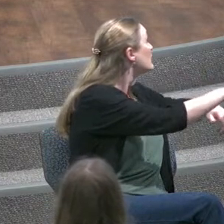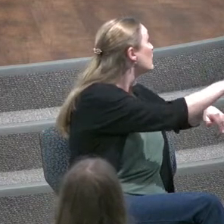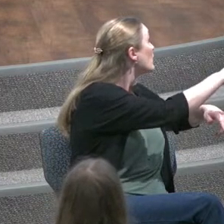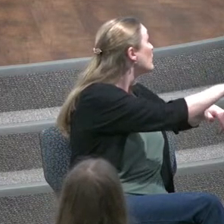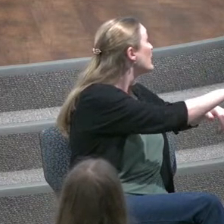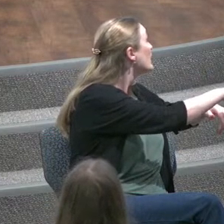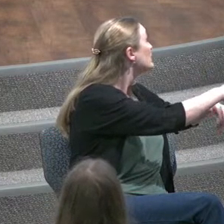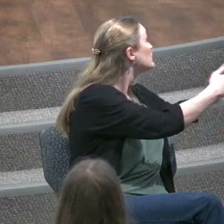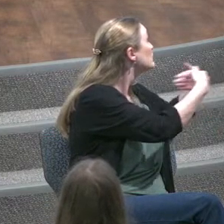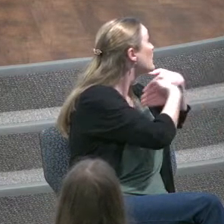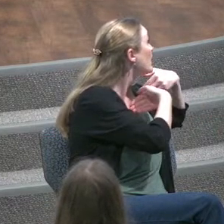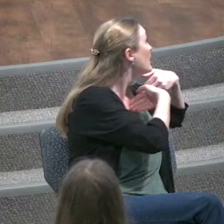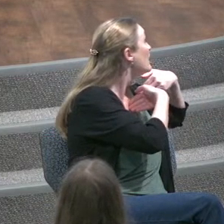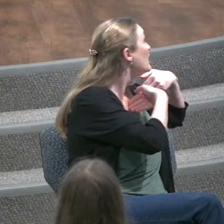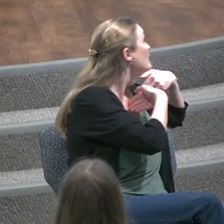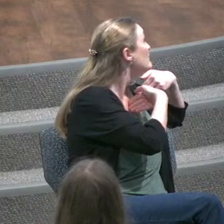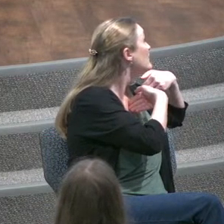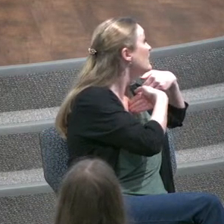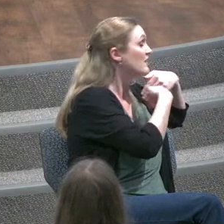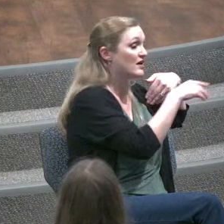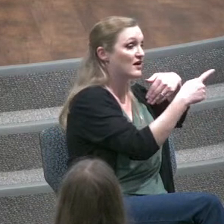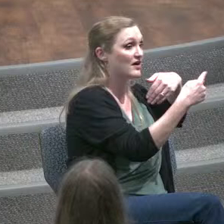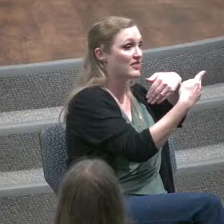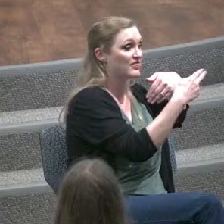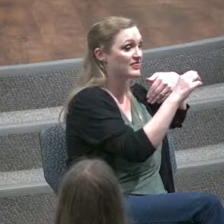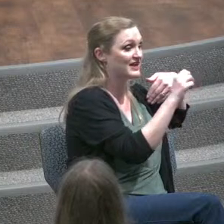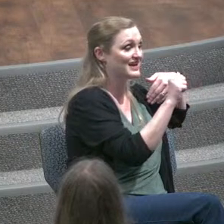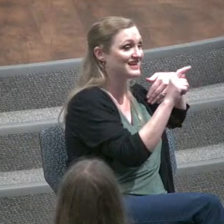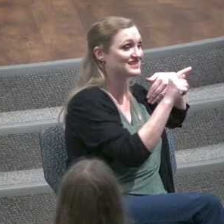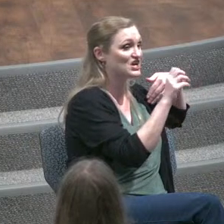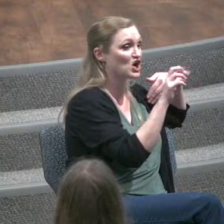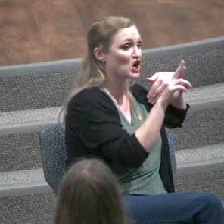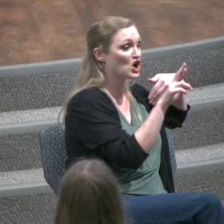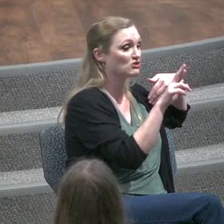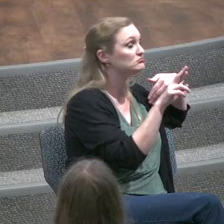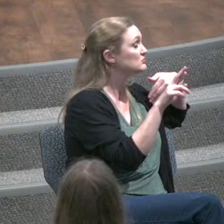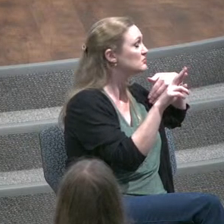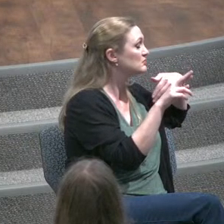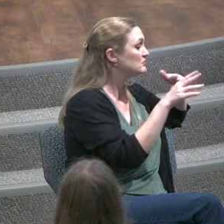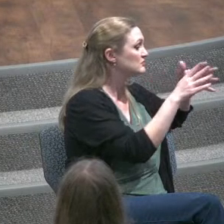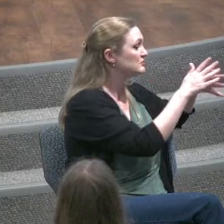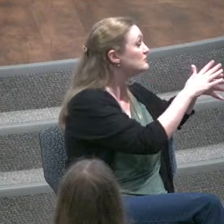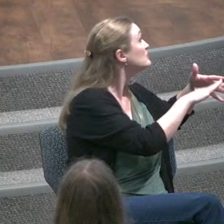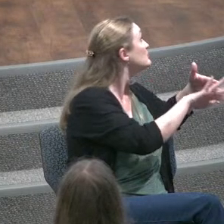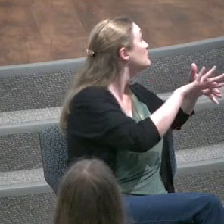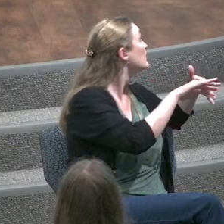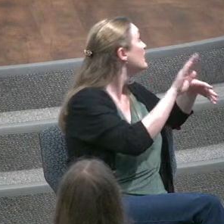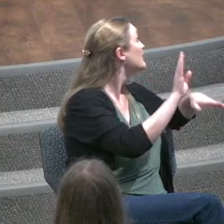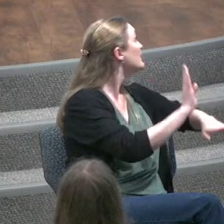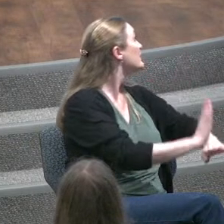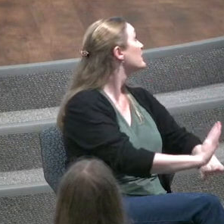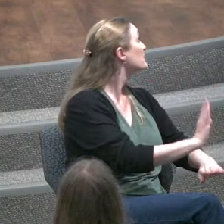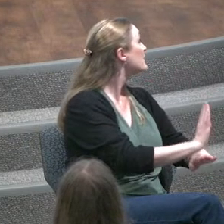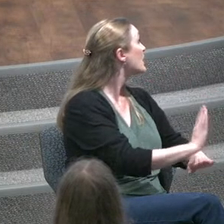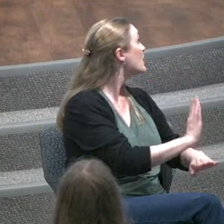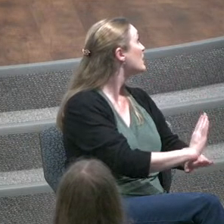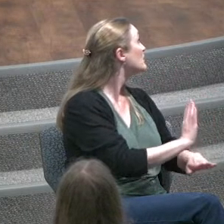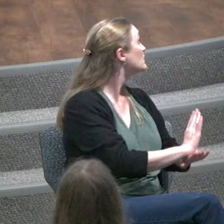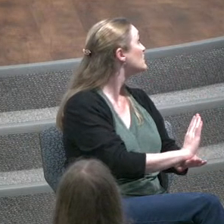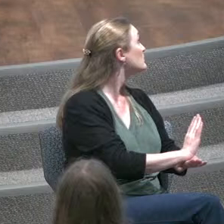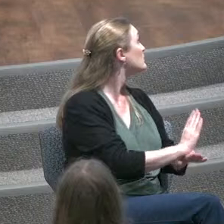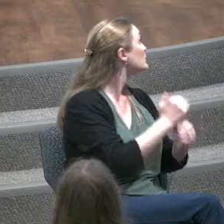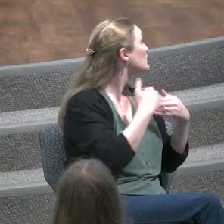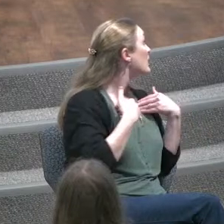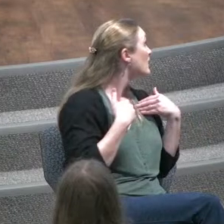on the side of the mountain, you have a theater, which we'll talk more about both of those in just a minute. And then down at the base of the